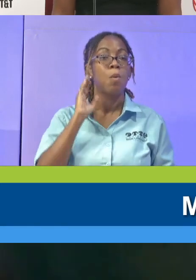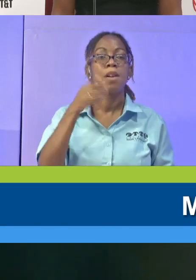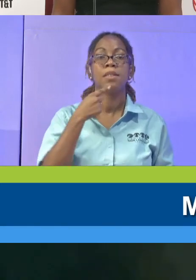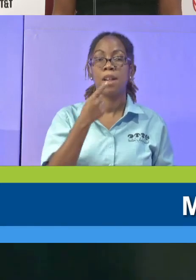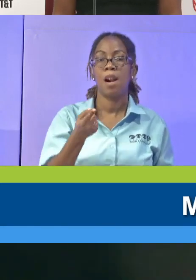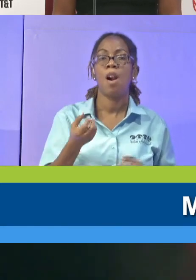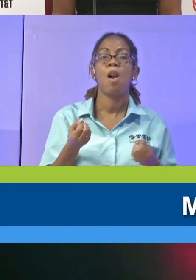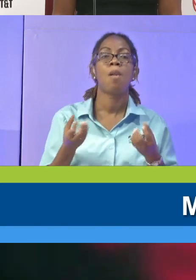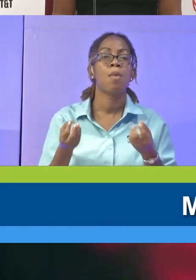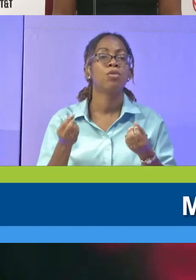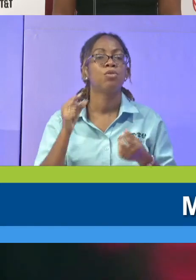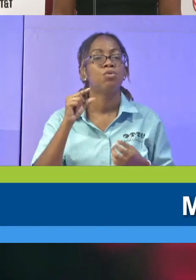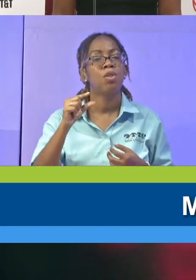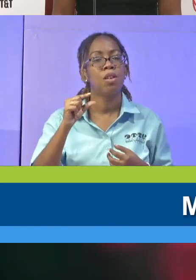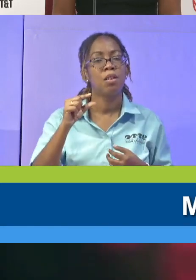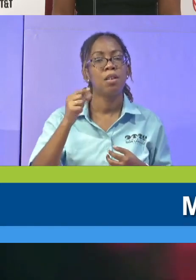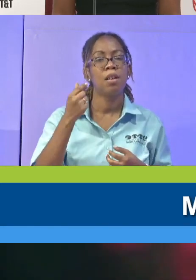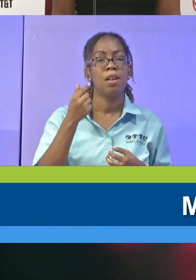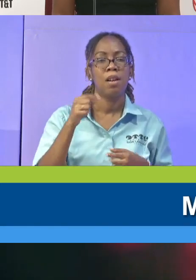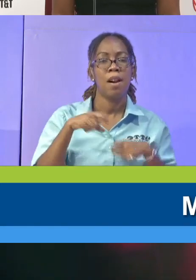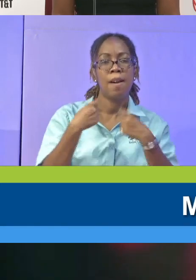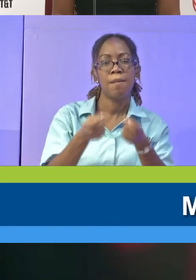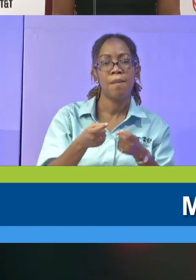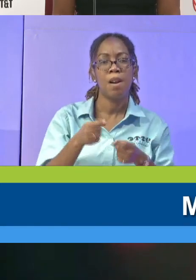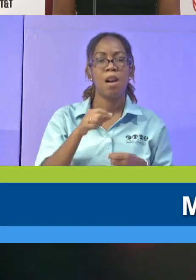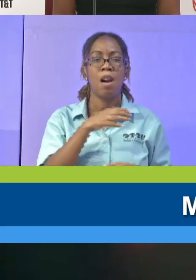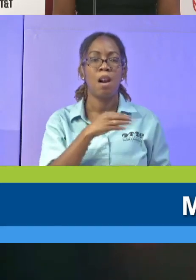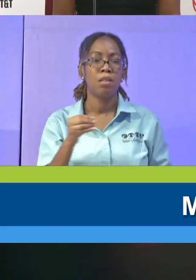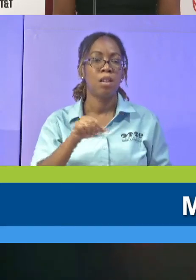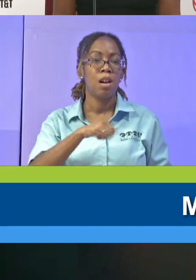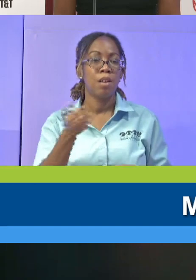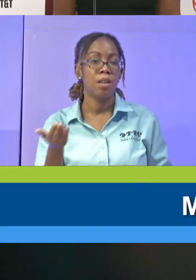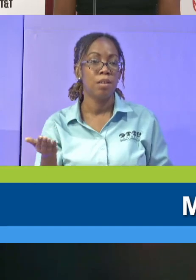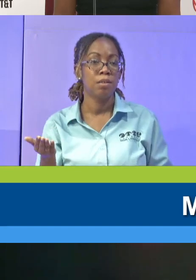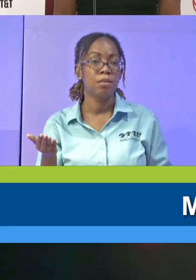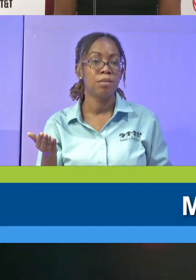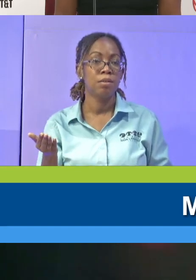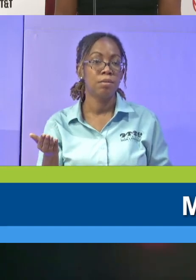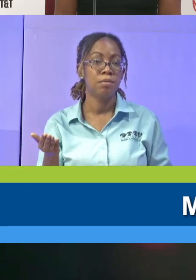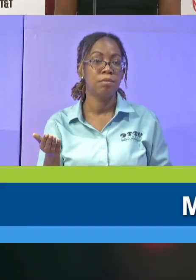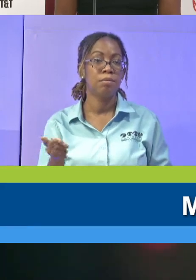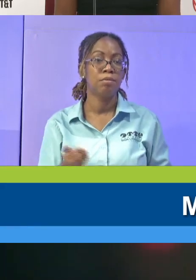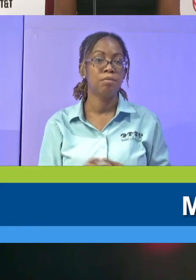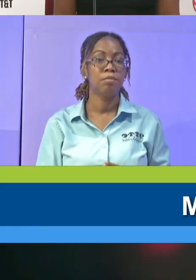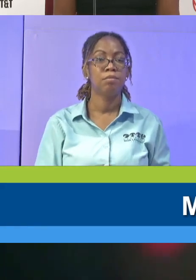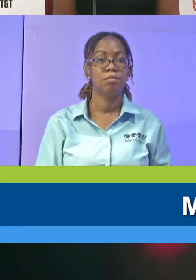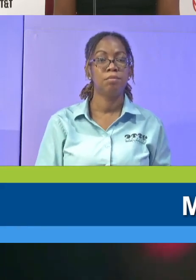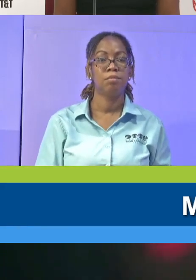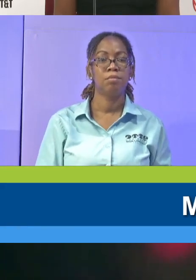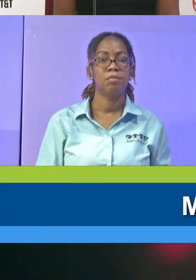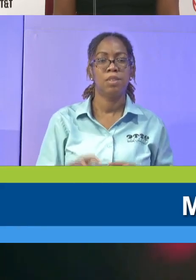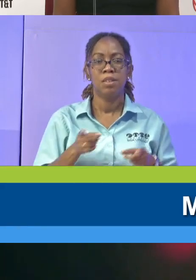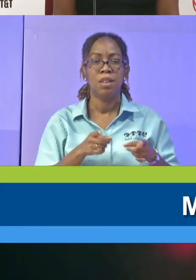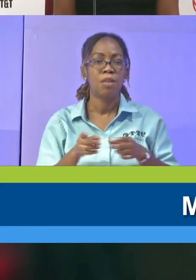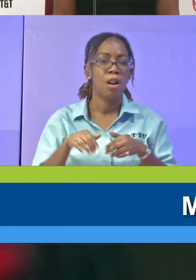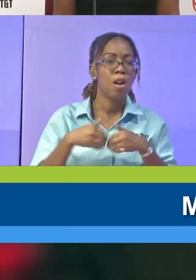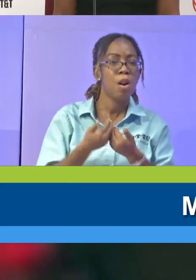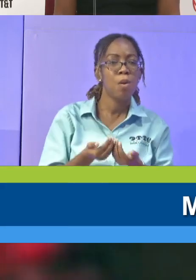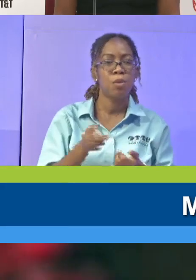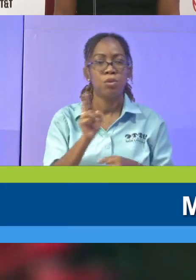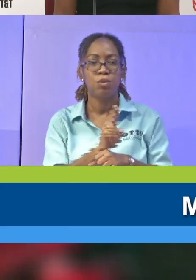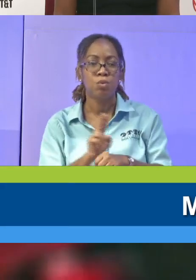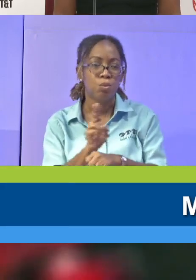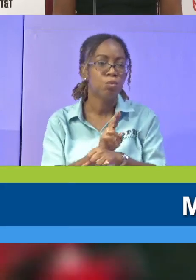well, and other interventions that may affect its use, or populations that may benefit from its use or may need to avoid its use